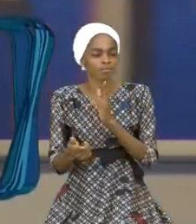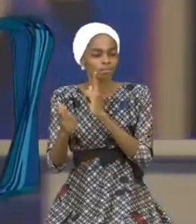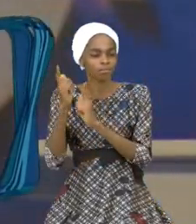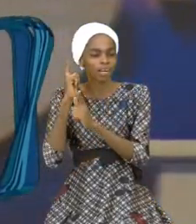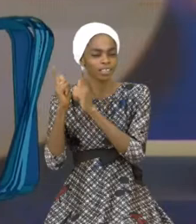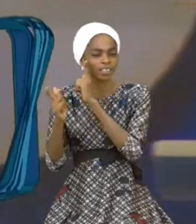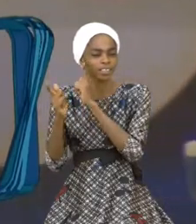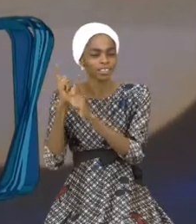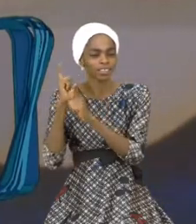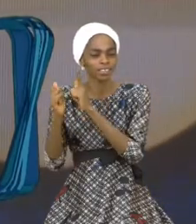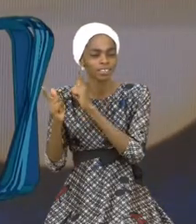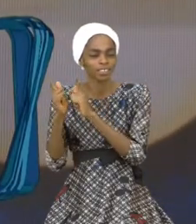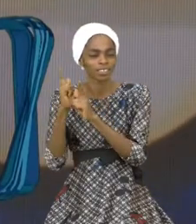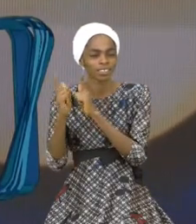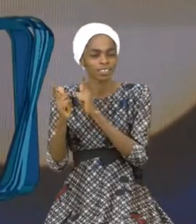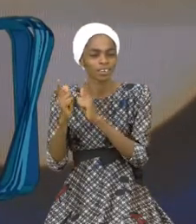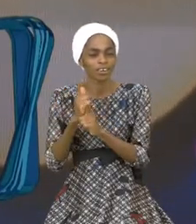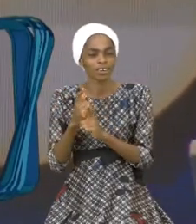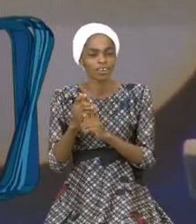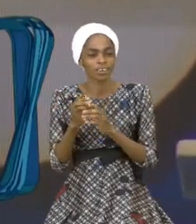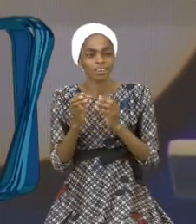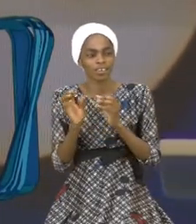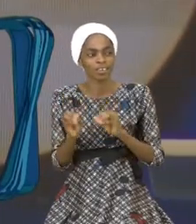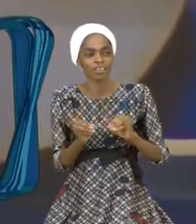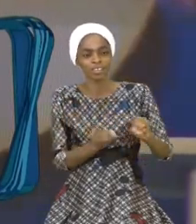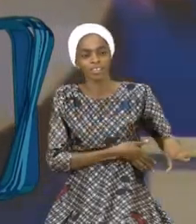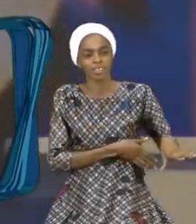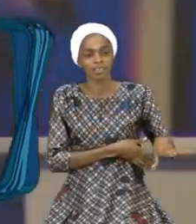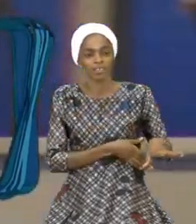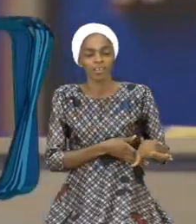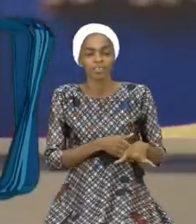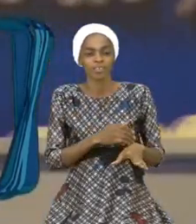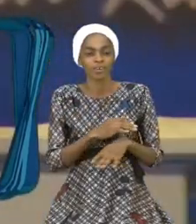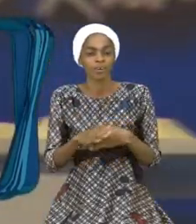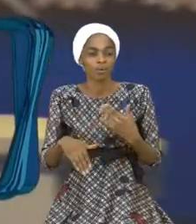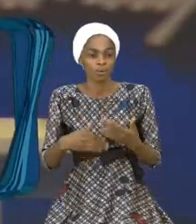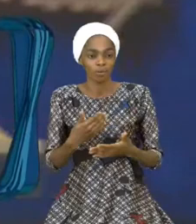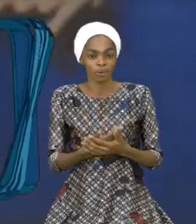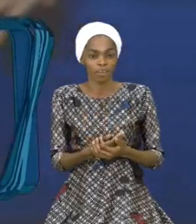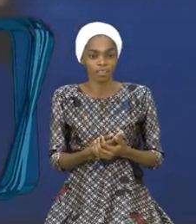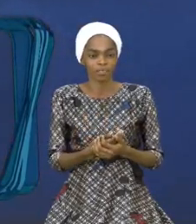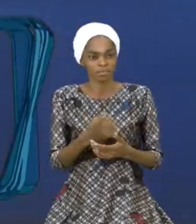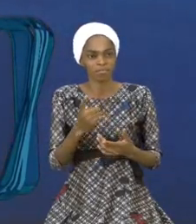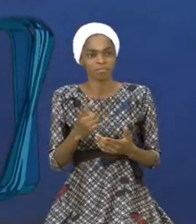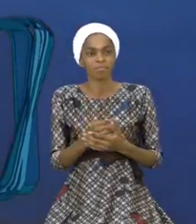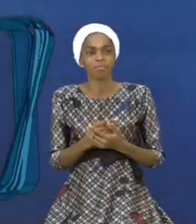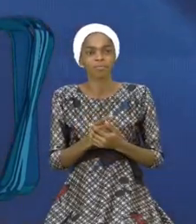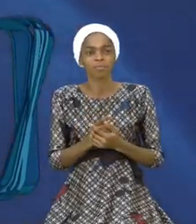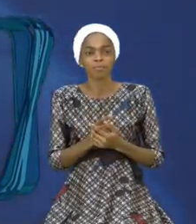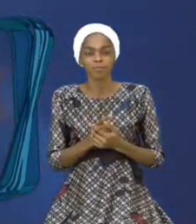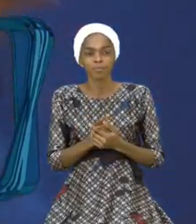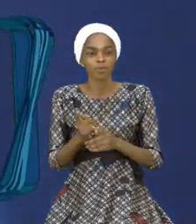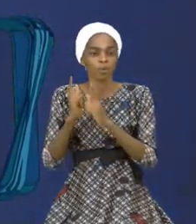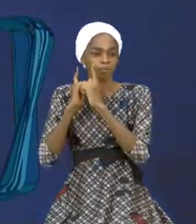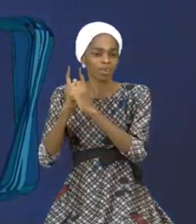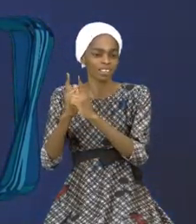Laying aside. You understand that? In the morning you wake up in the natural.